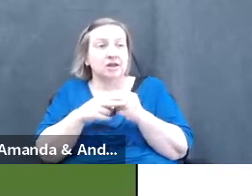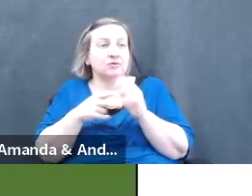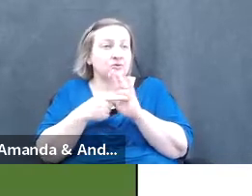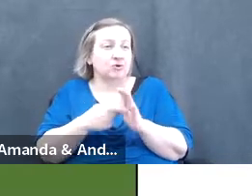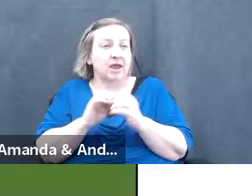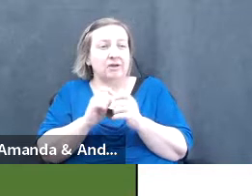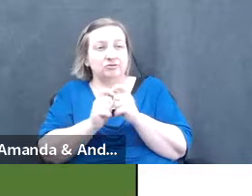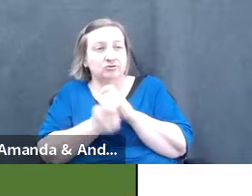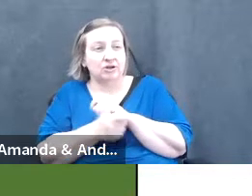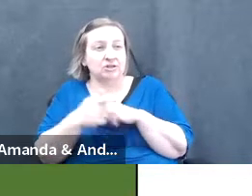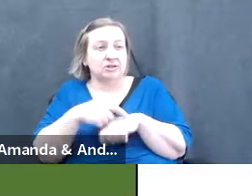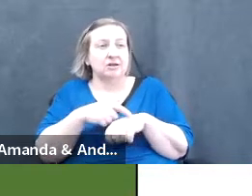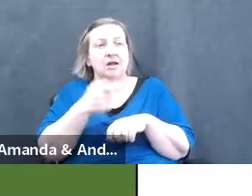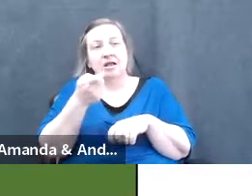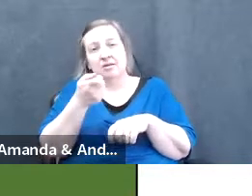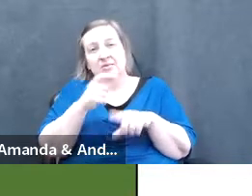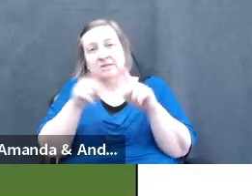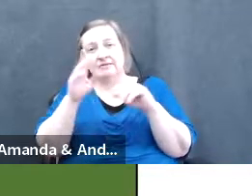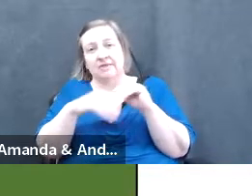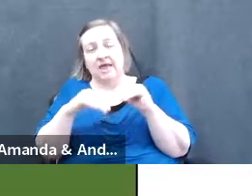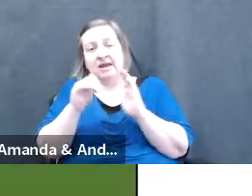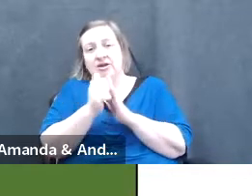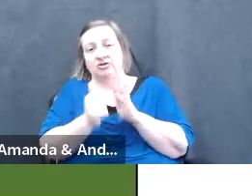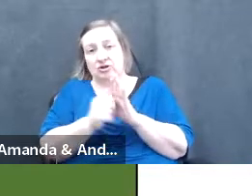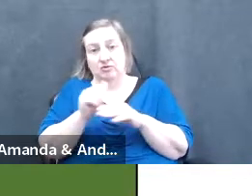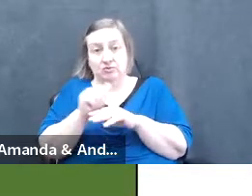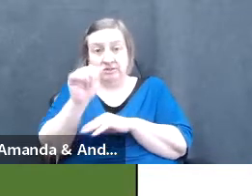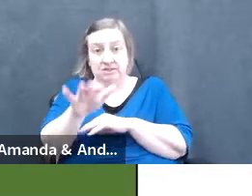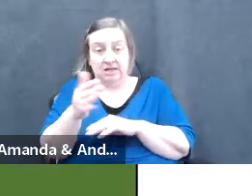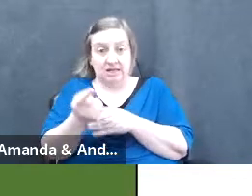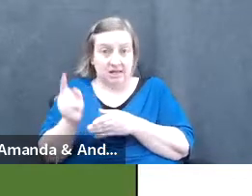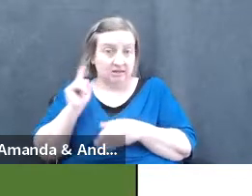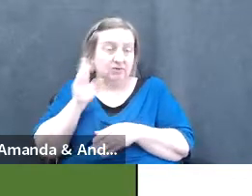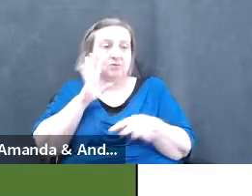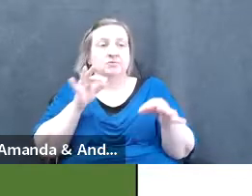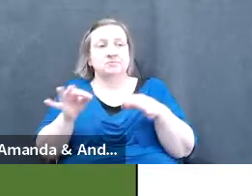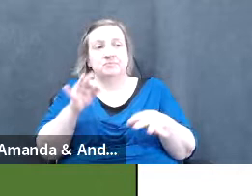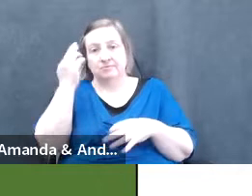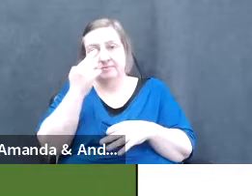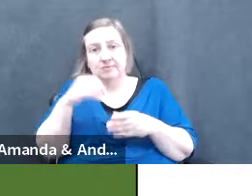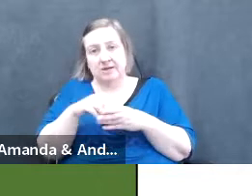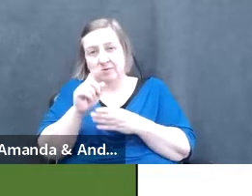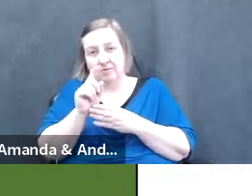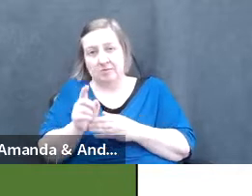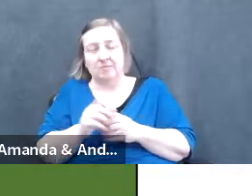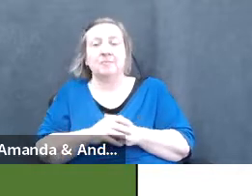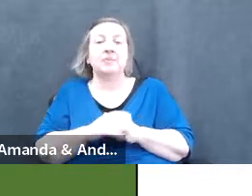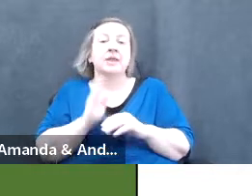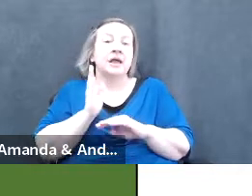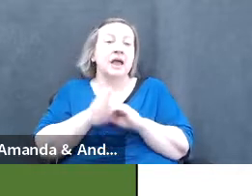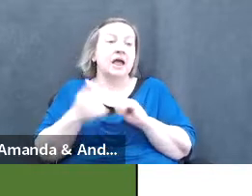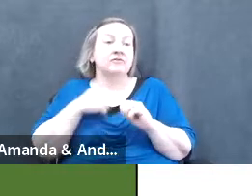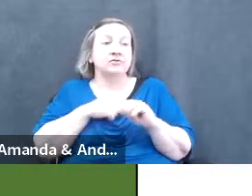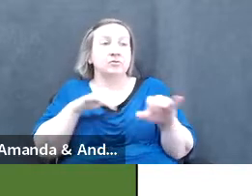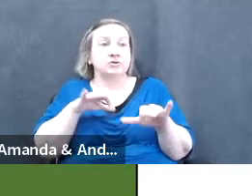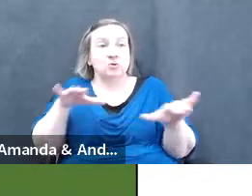This looks a little bit different from the agenda that we sent out last week, and I'll explain why in just a moment. After we do the